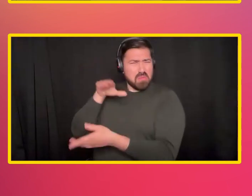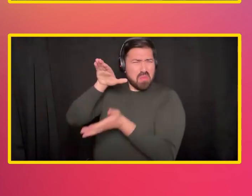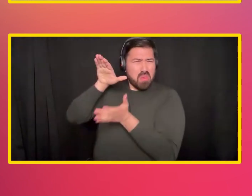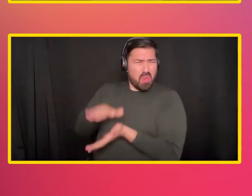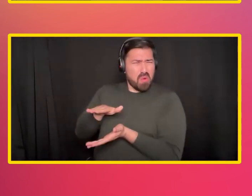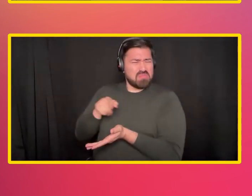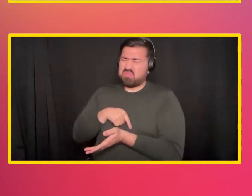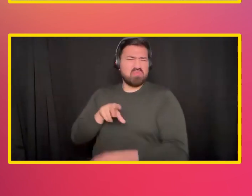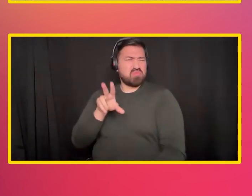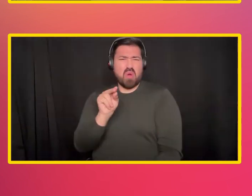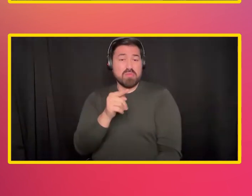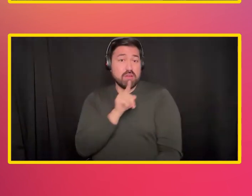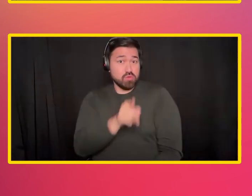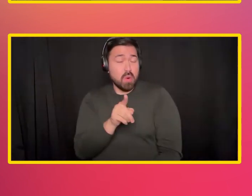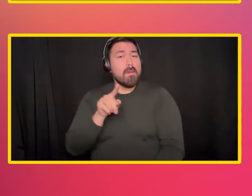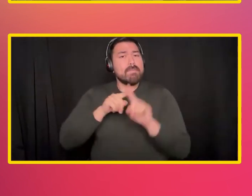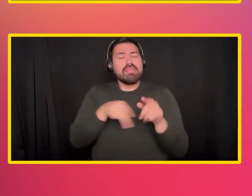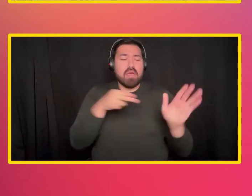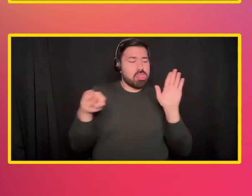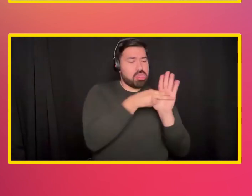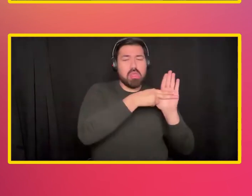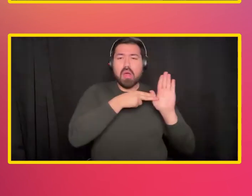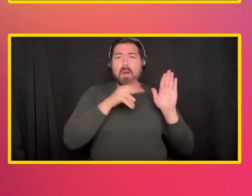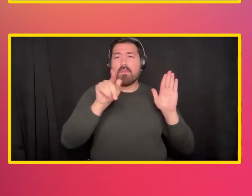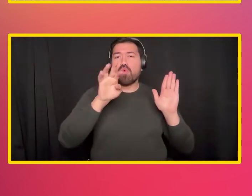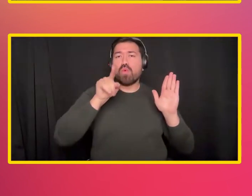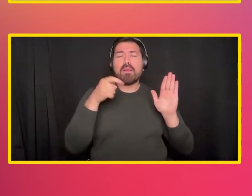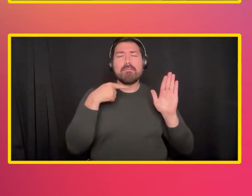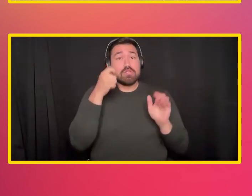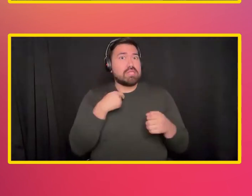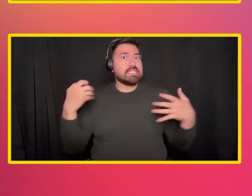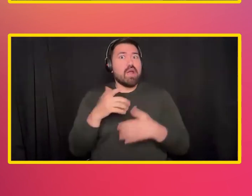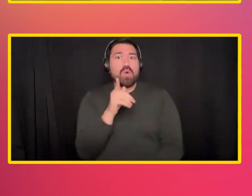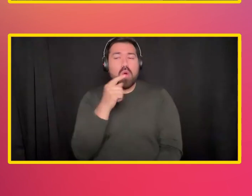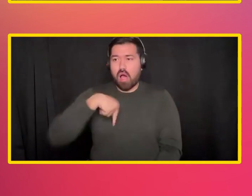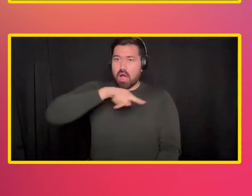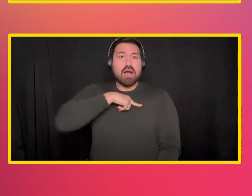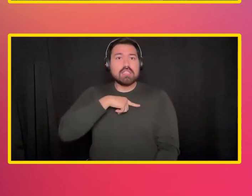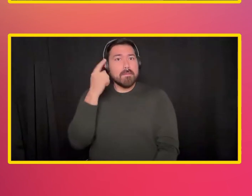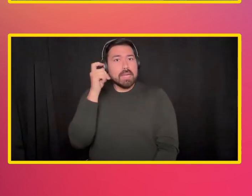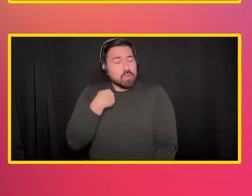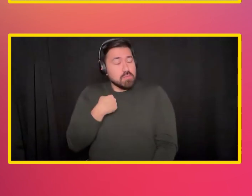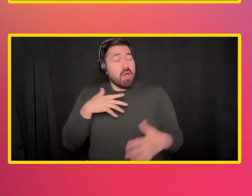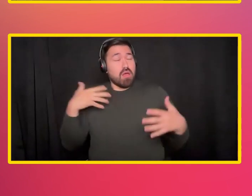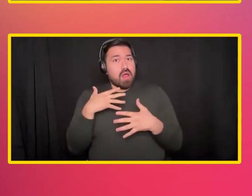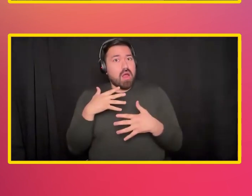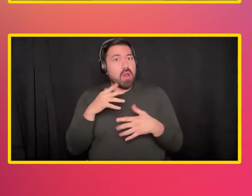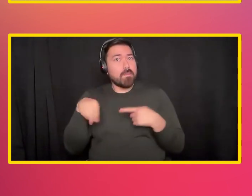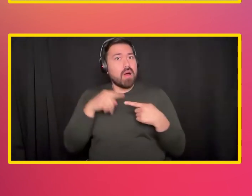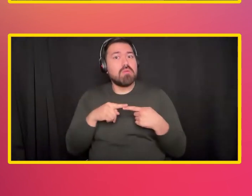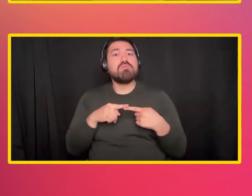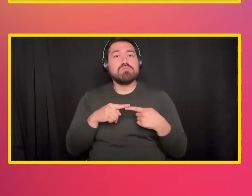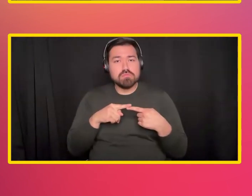Um, and so, but they've branded it so that to scare us into thinking that it's something we should be afraid of.